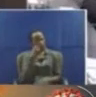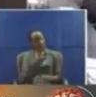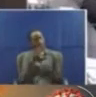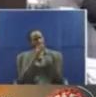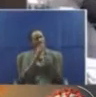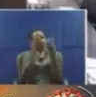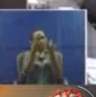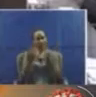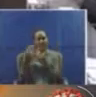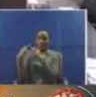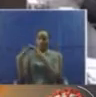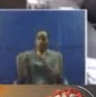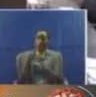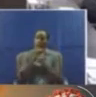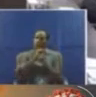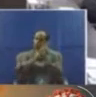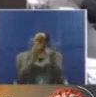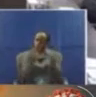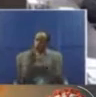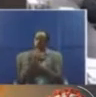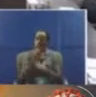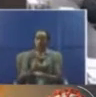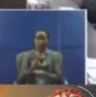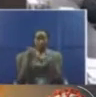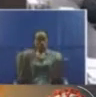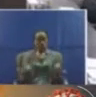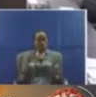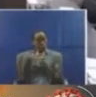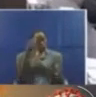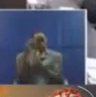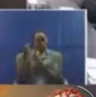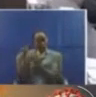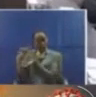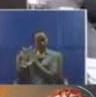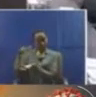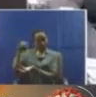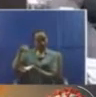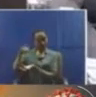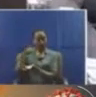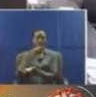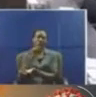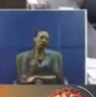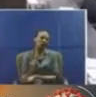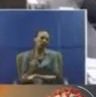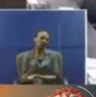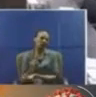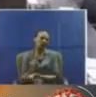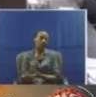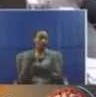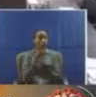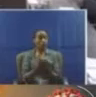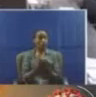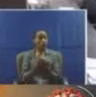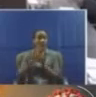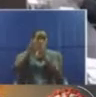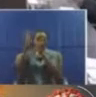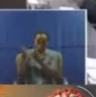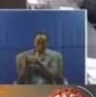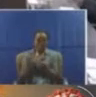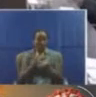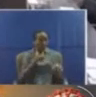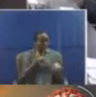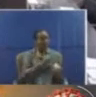review makes it clear that elevated risks to the fiscal outlook include a global or domestic economic slowdown. Now, my